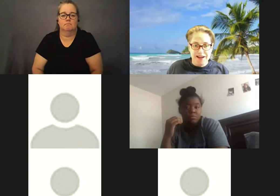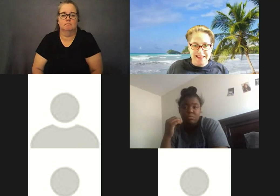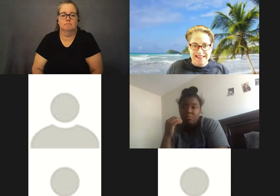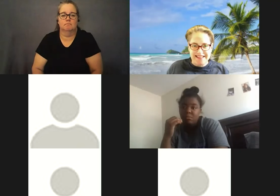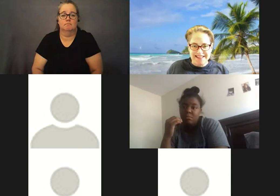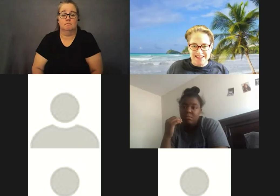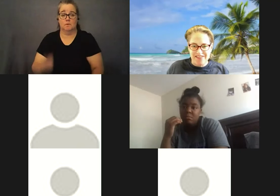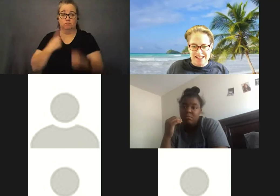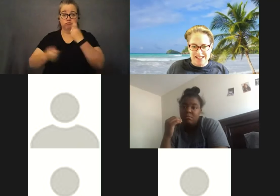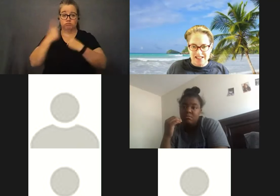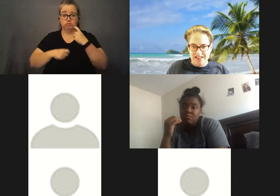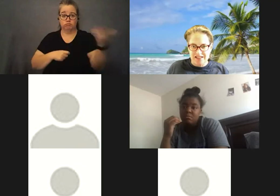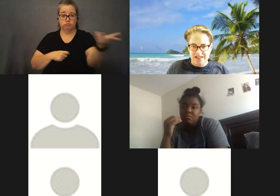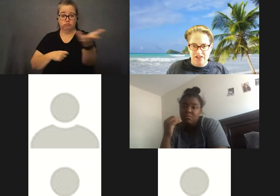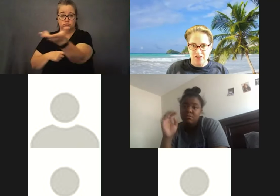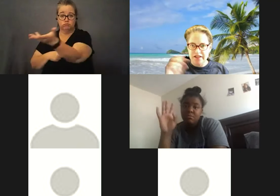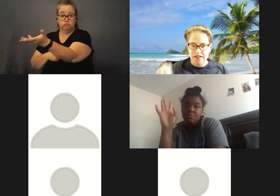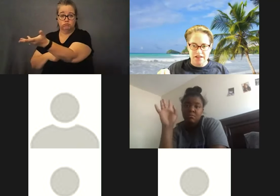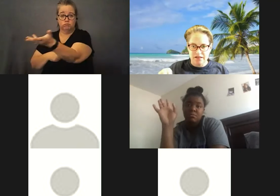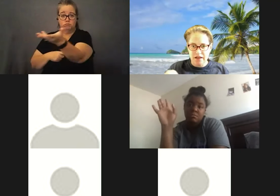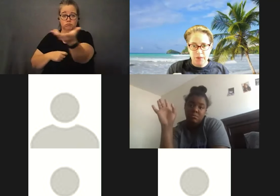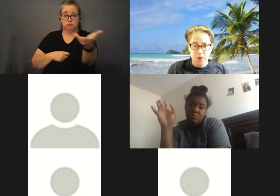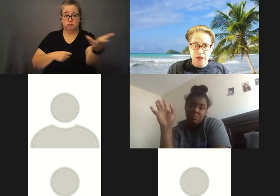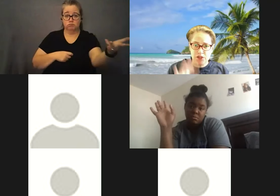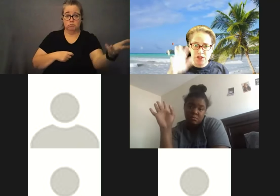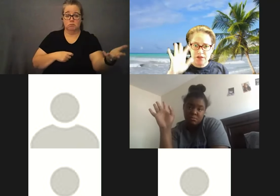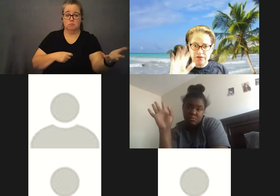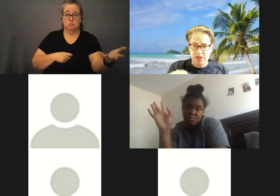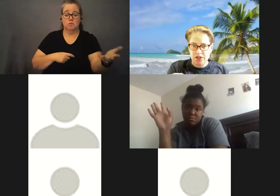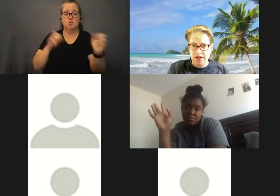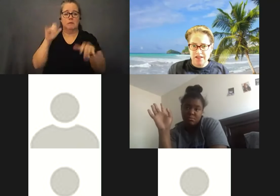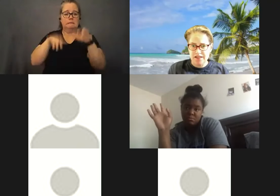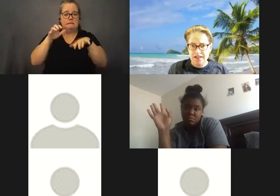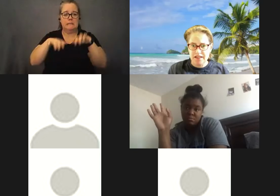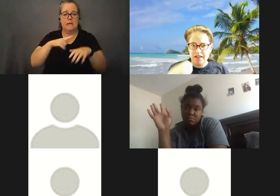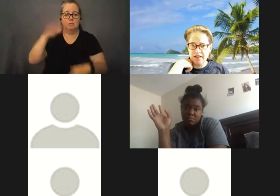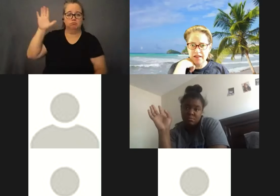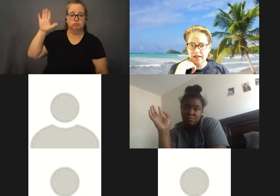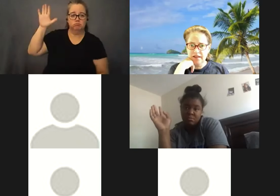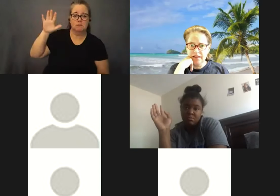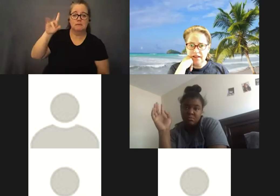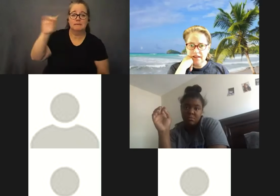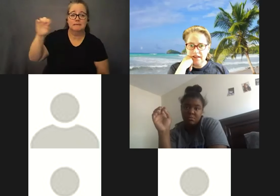Are there any questions? You guys can type a question or raise your hand. Dee Dee?